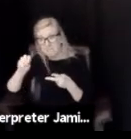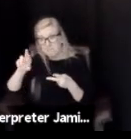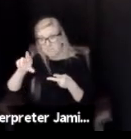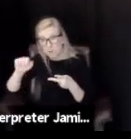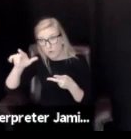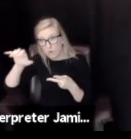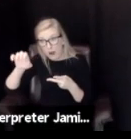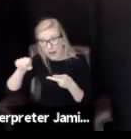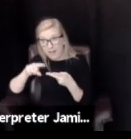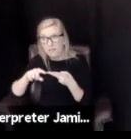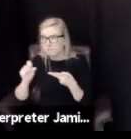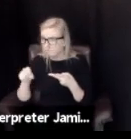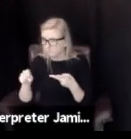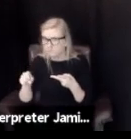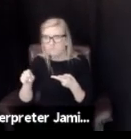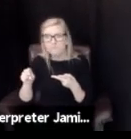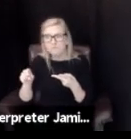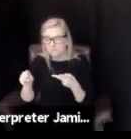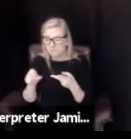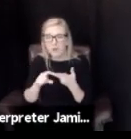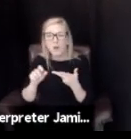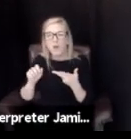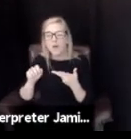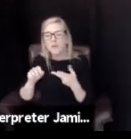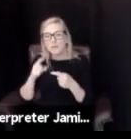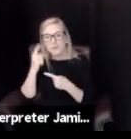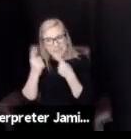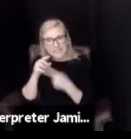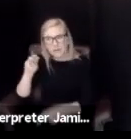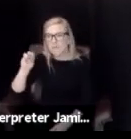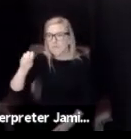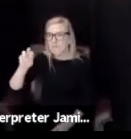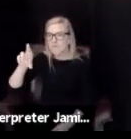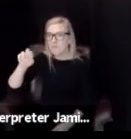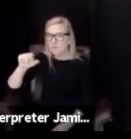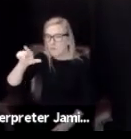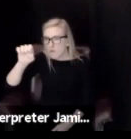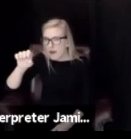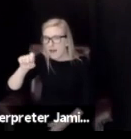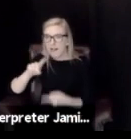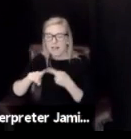be, they will look at the morale piece, they may look at the